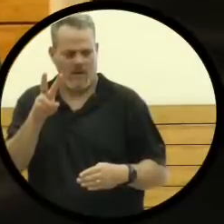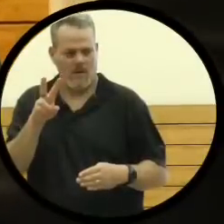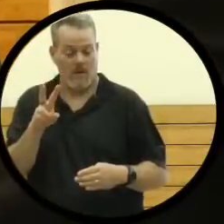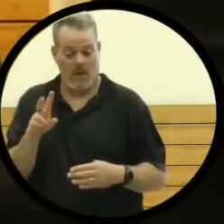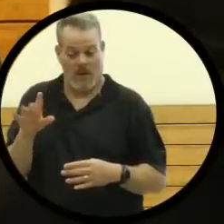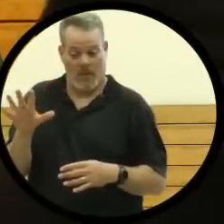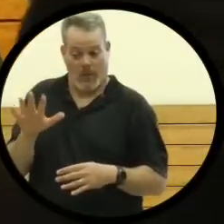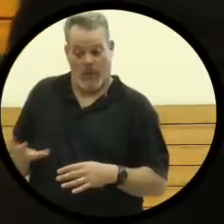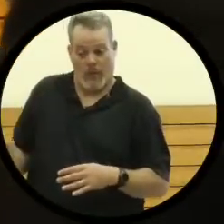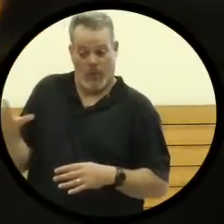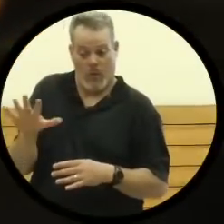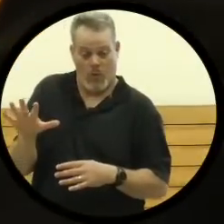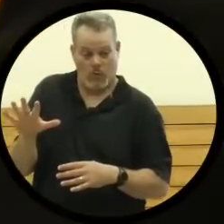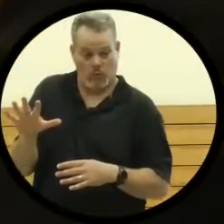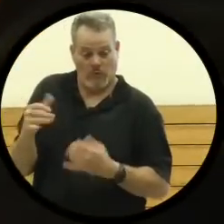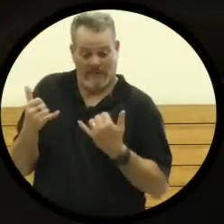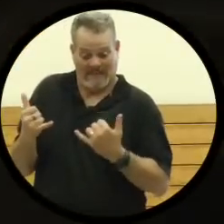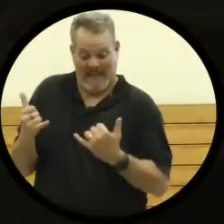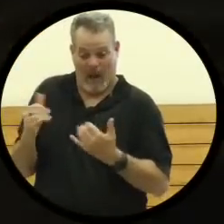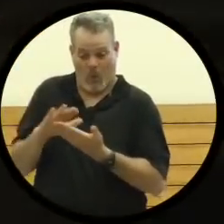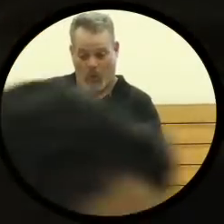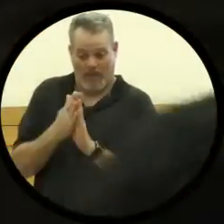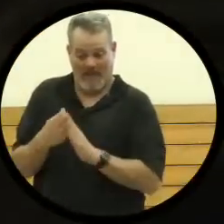subdivision, so those now will be